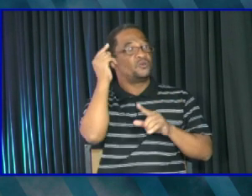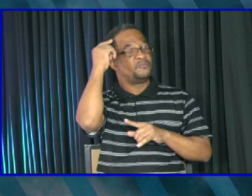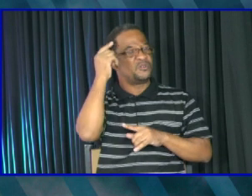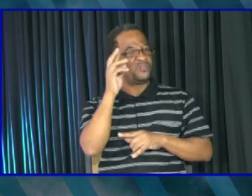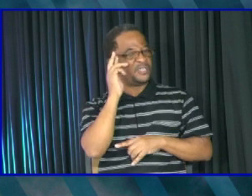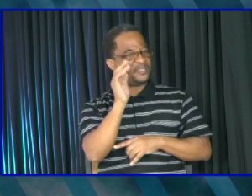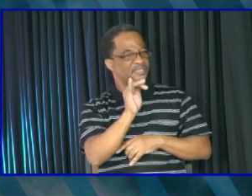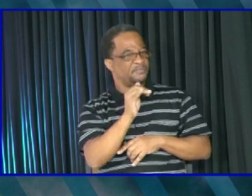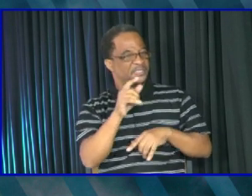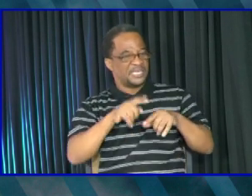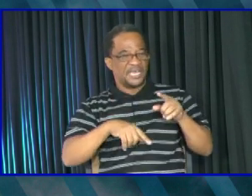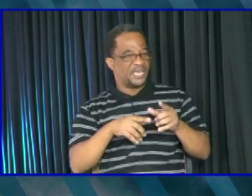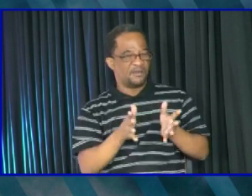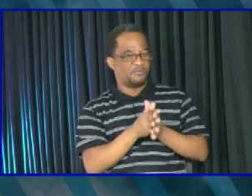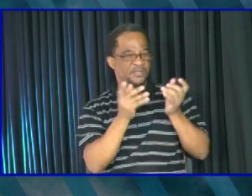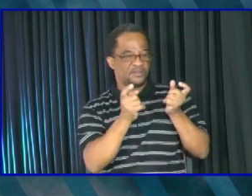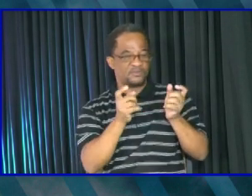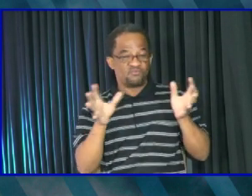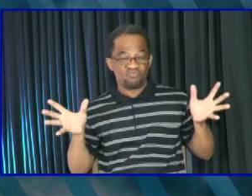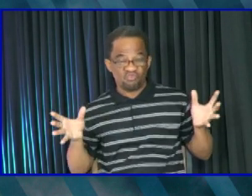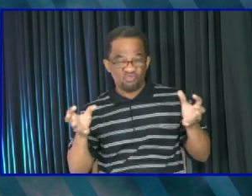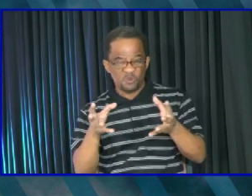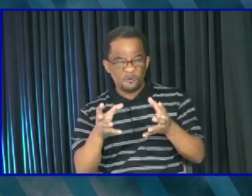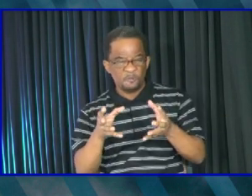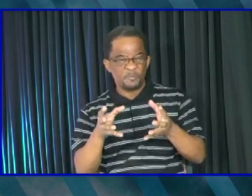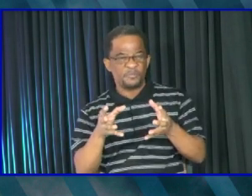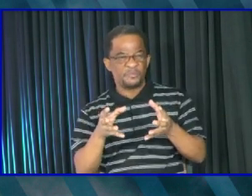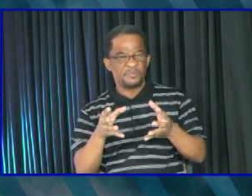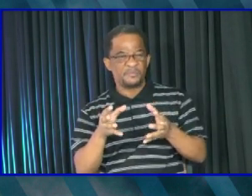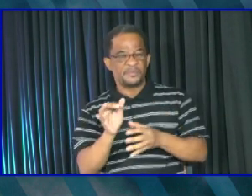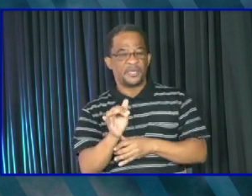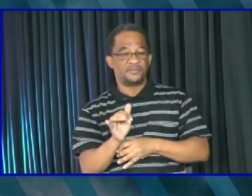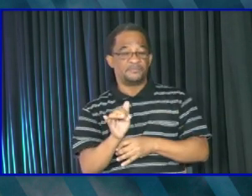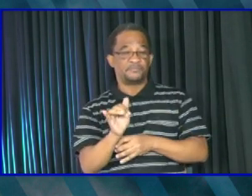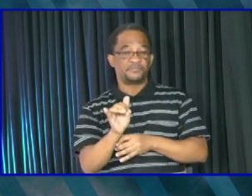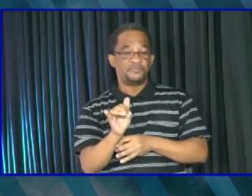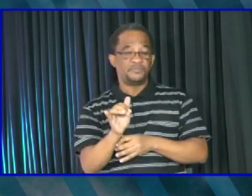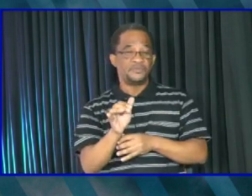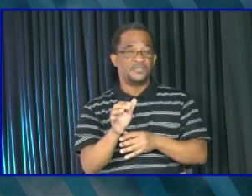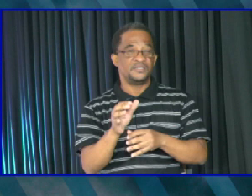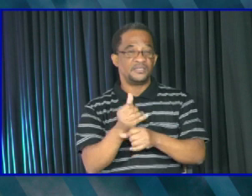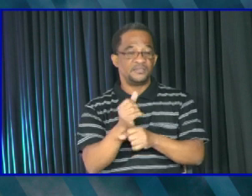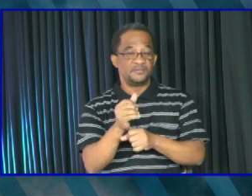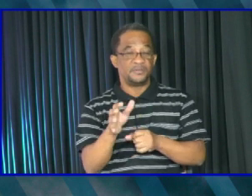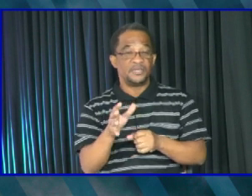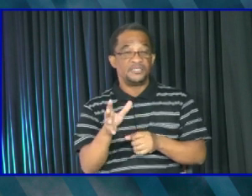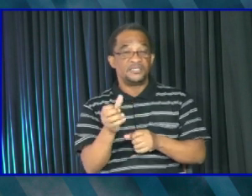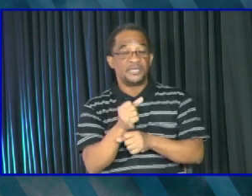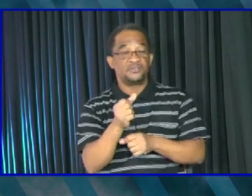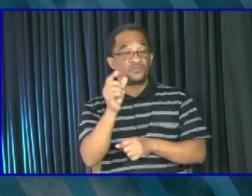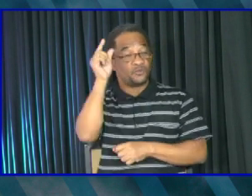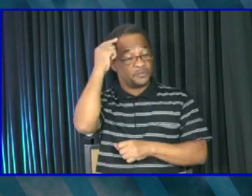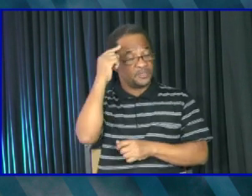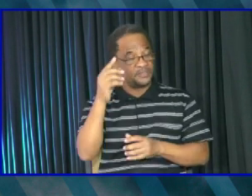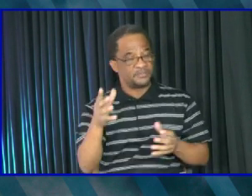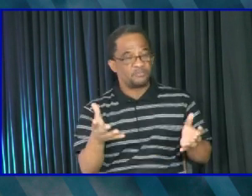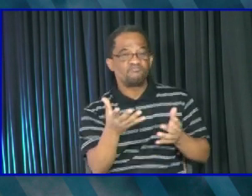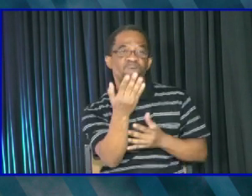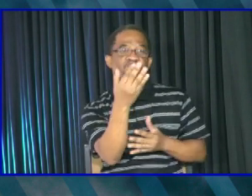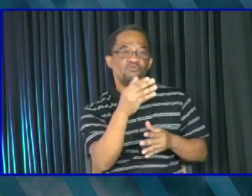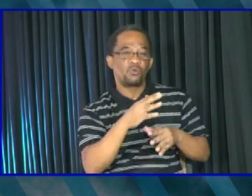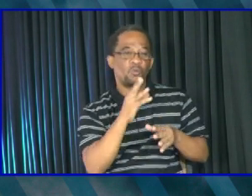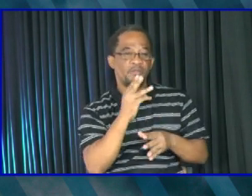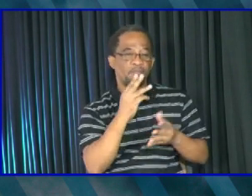nothing, but that rather a tumult was made, he took water and washed his hands before